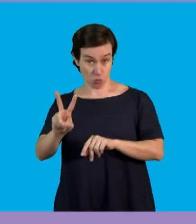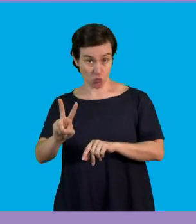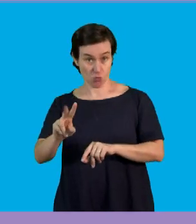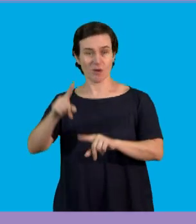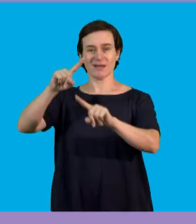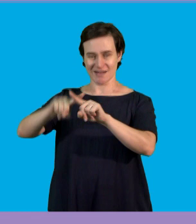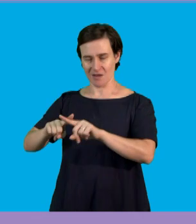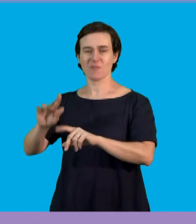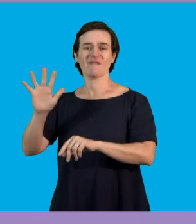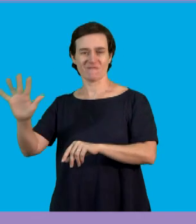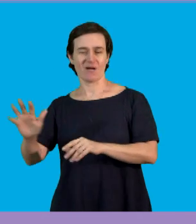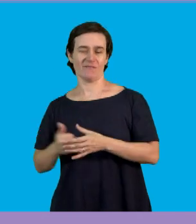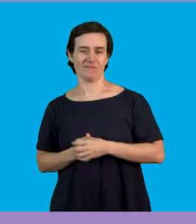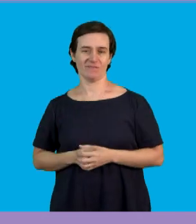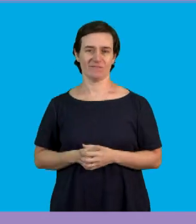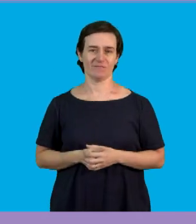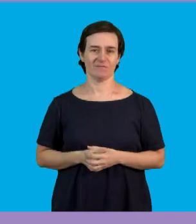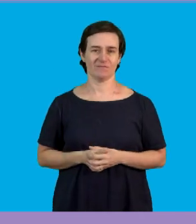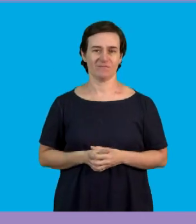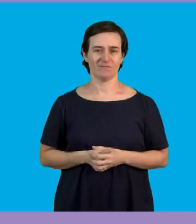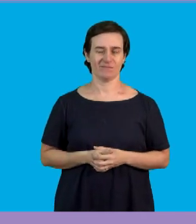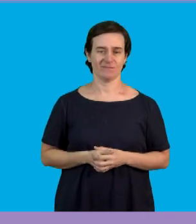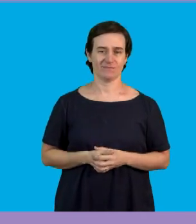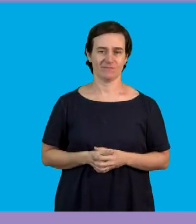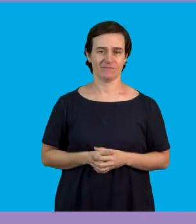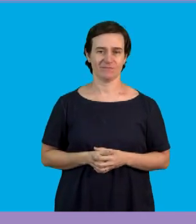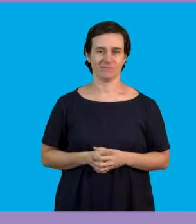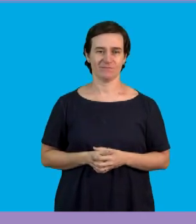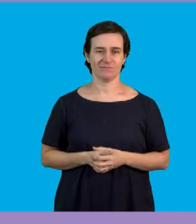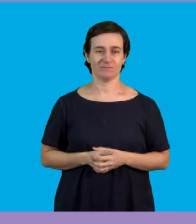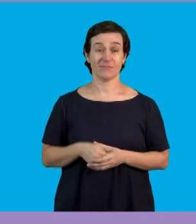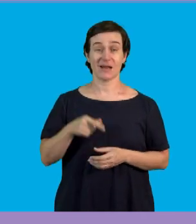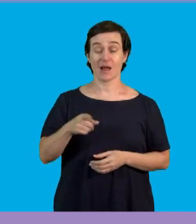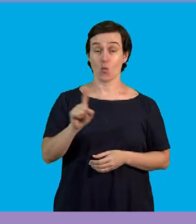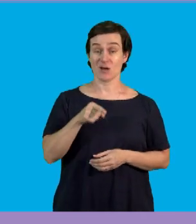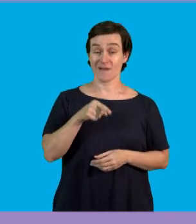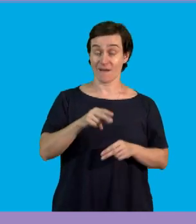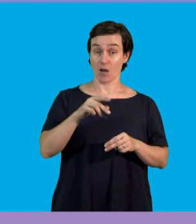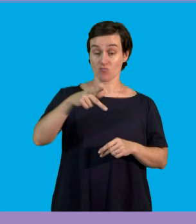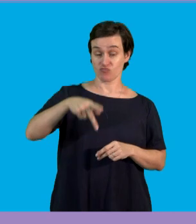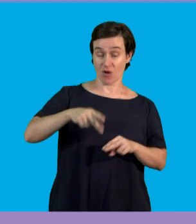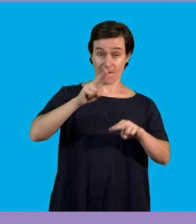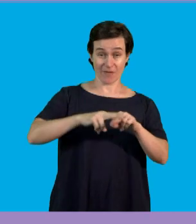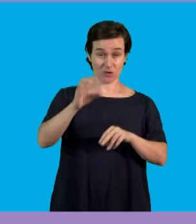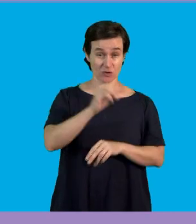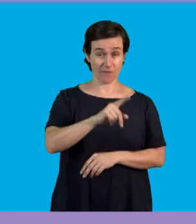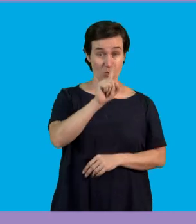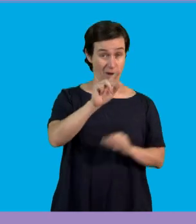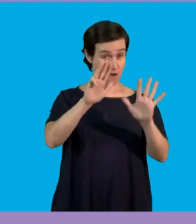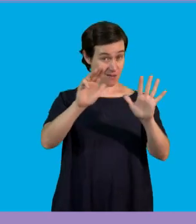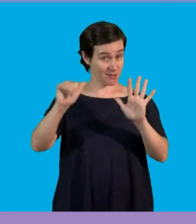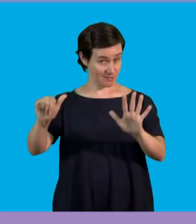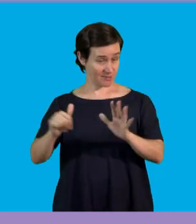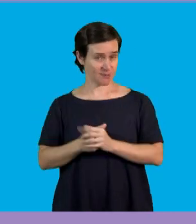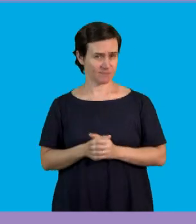2. And we multiply that by 5, right? Let's look at the prime factors of